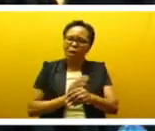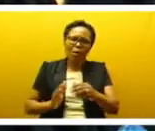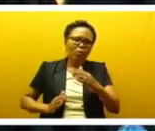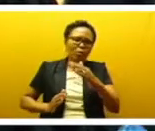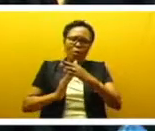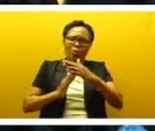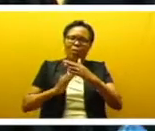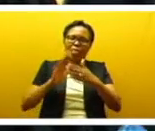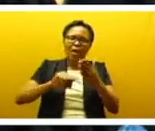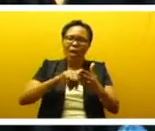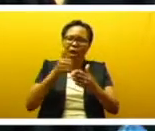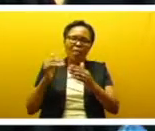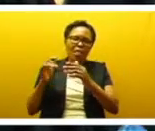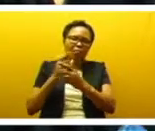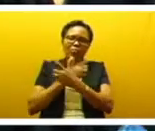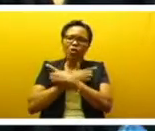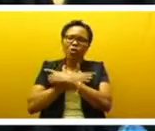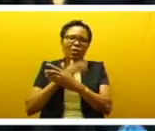Ultimately,